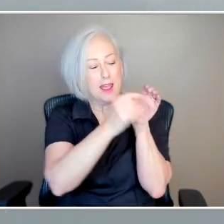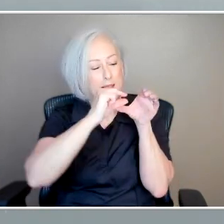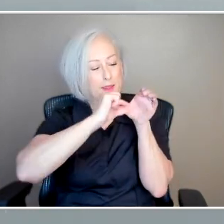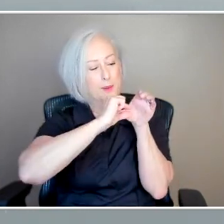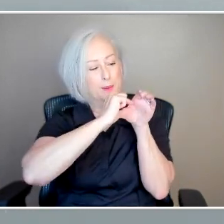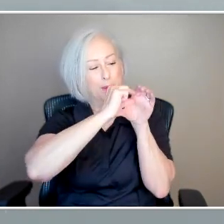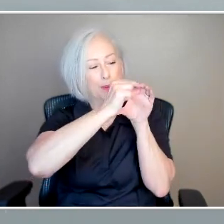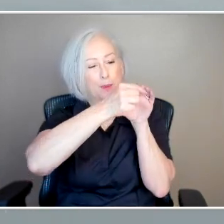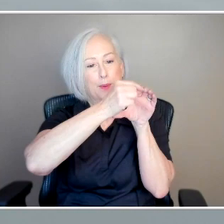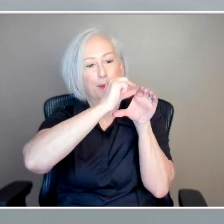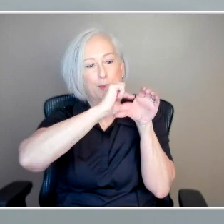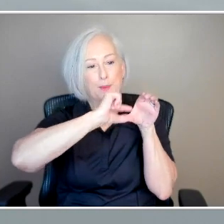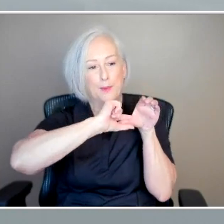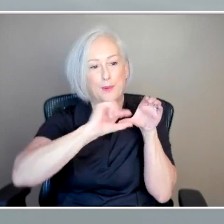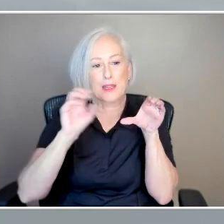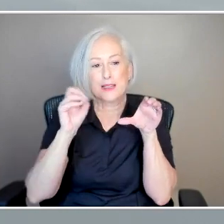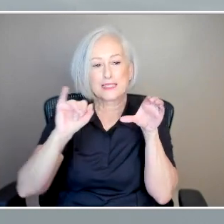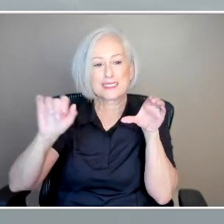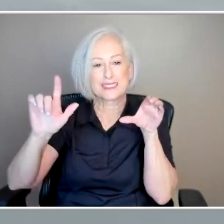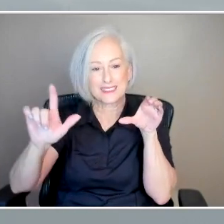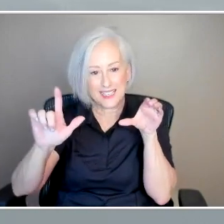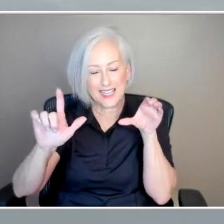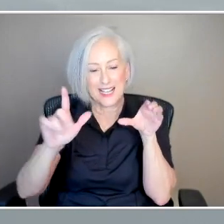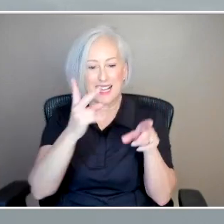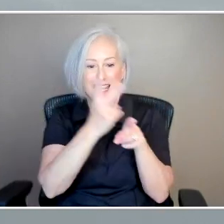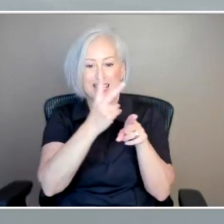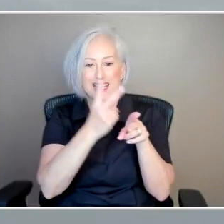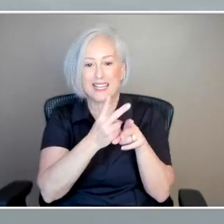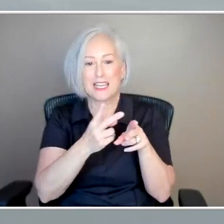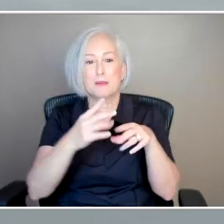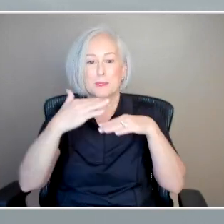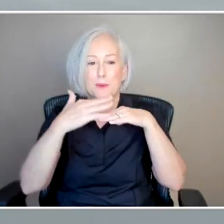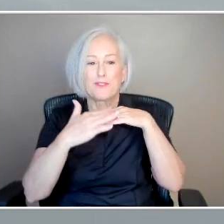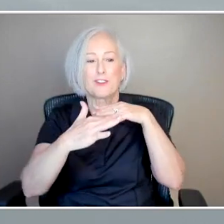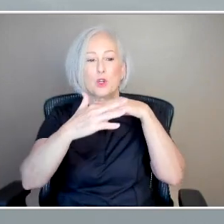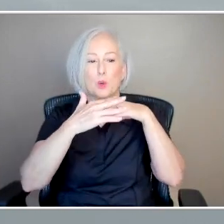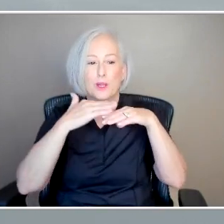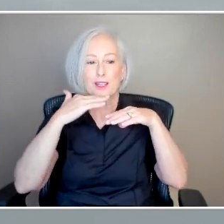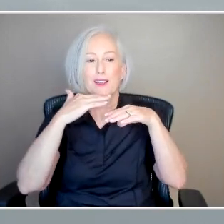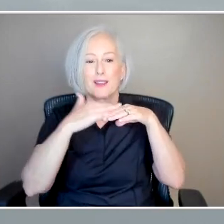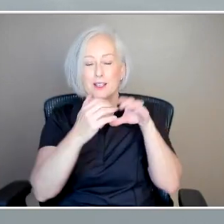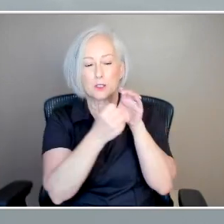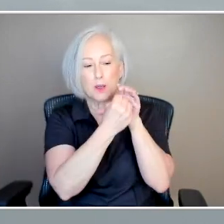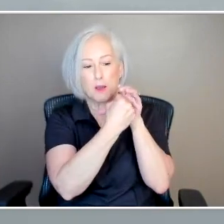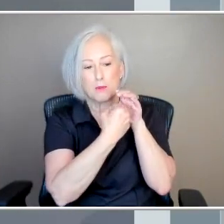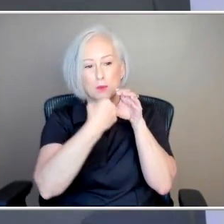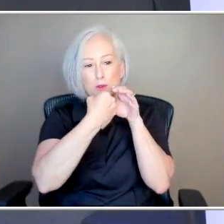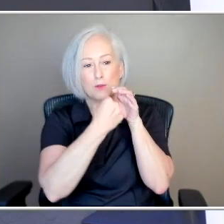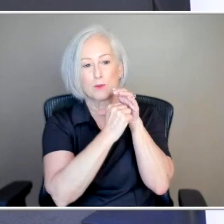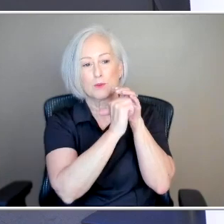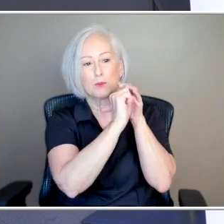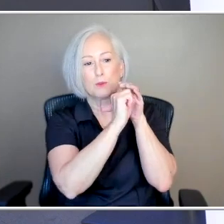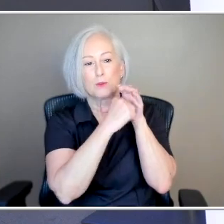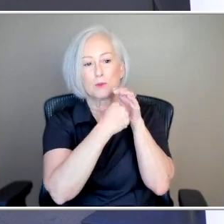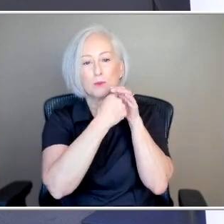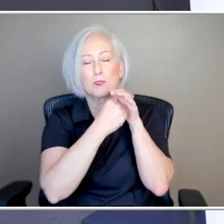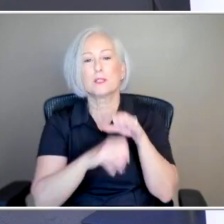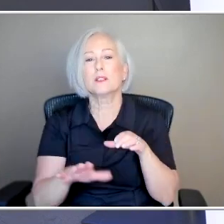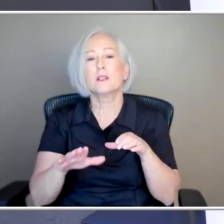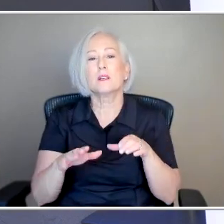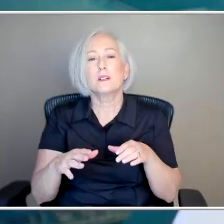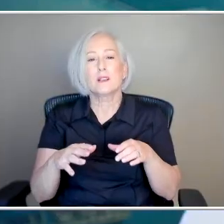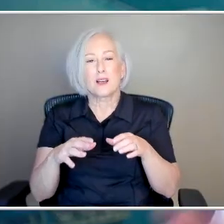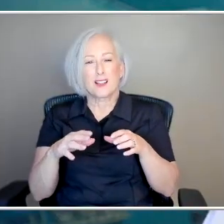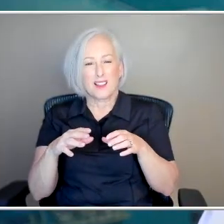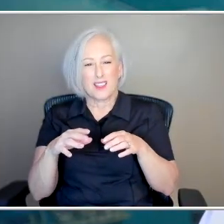keeps fluid where it belongs around the femoral head and the socket. So what's all the fuzzy stuff that we see? So that's just the joint capsule. That's a